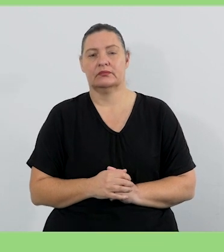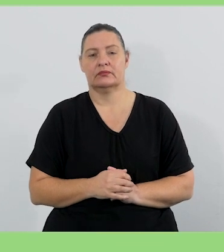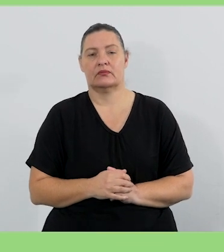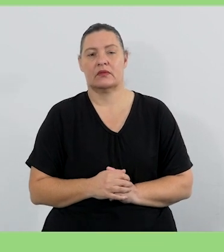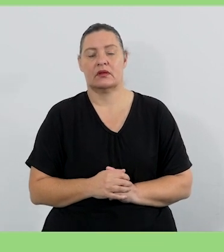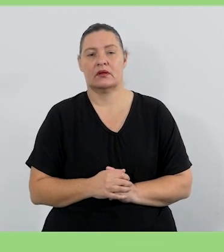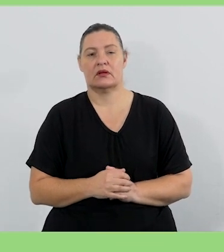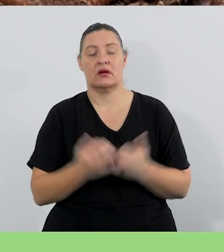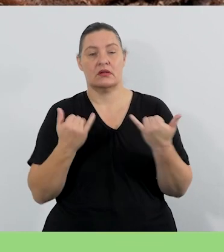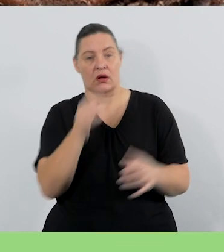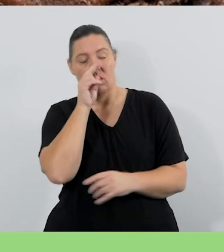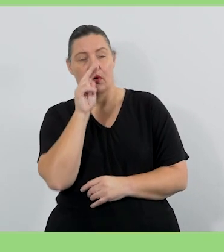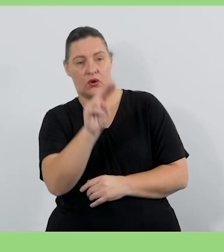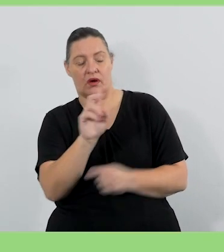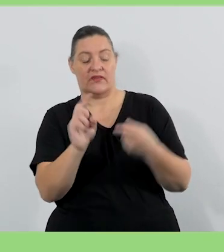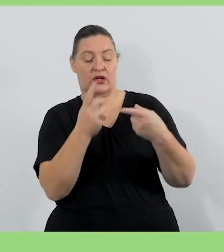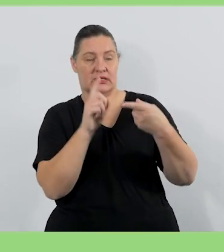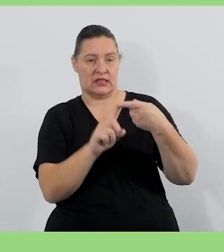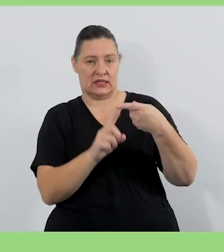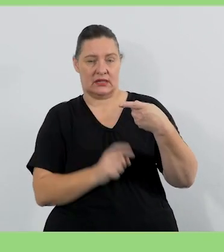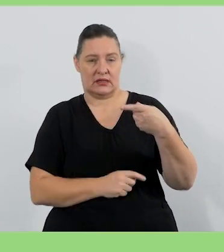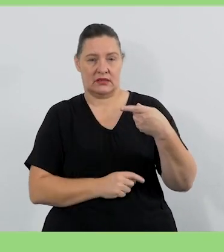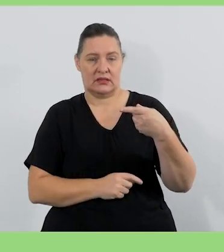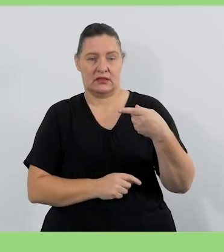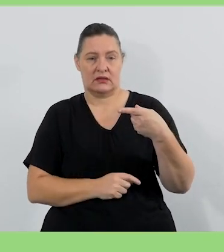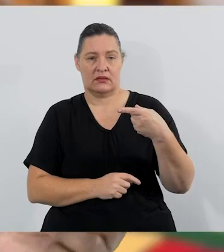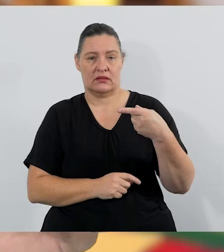Right, so we are going to look at the first